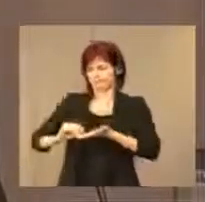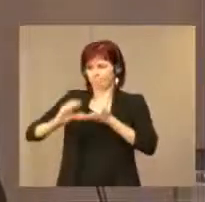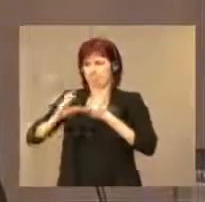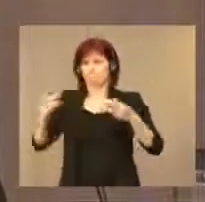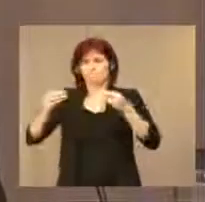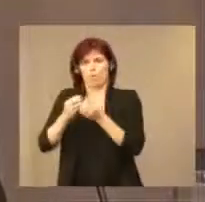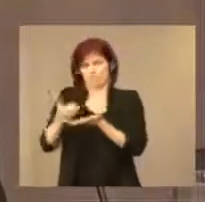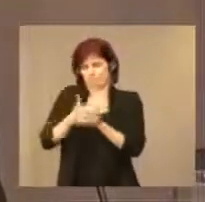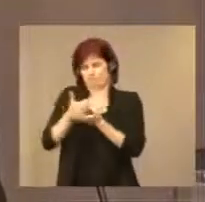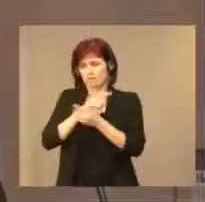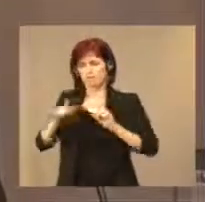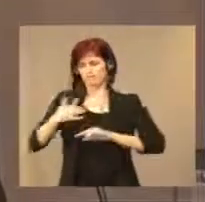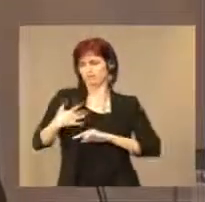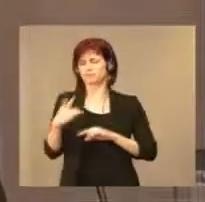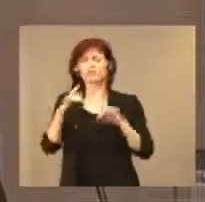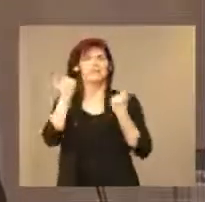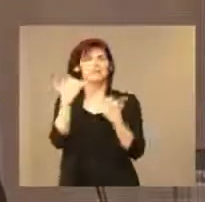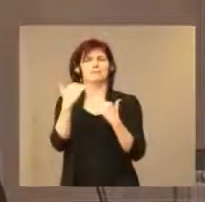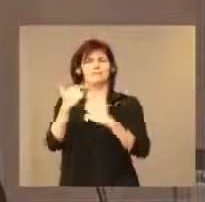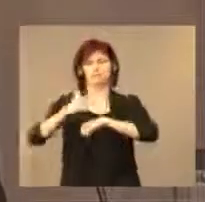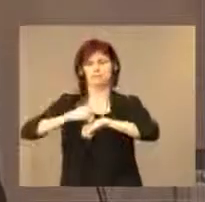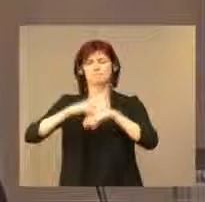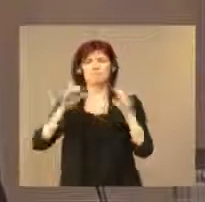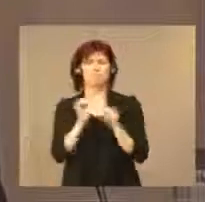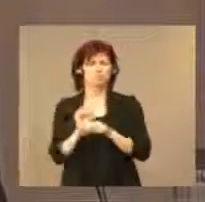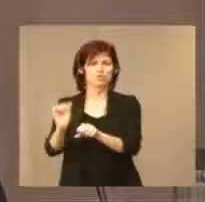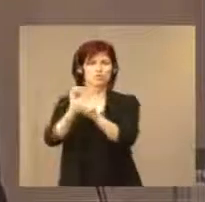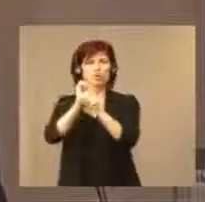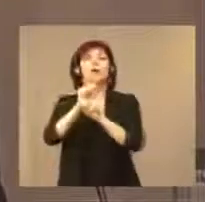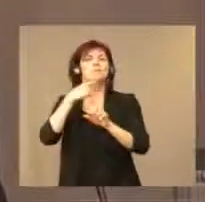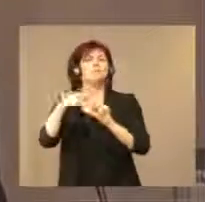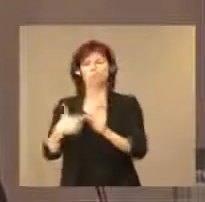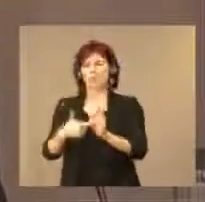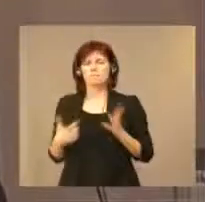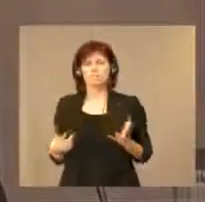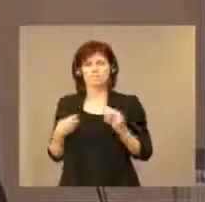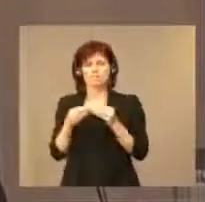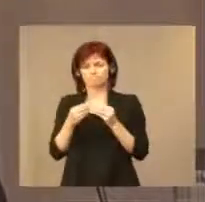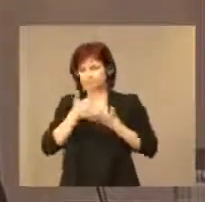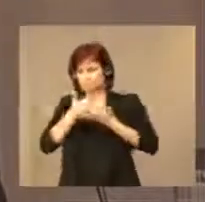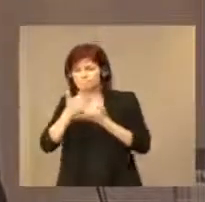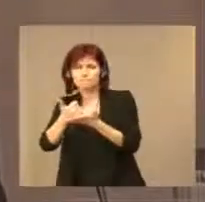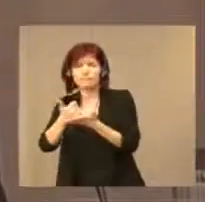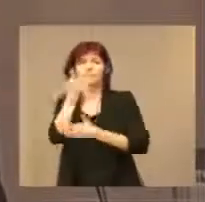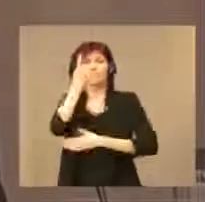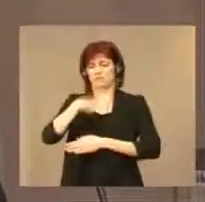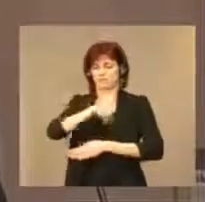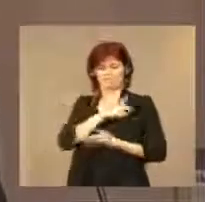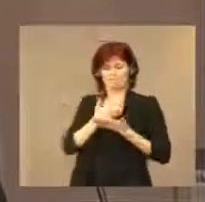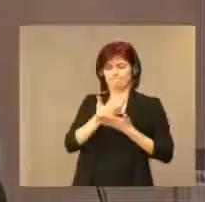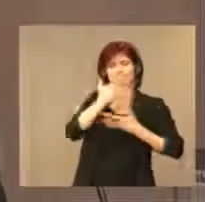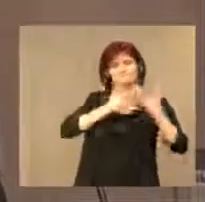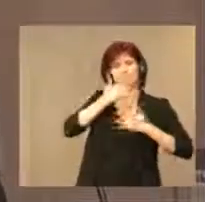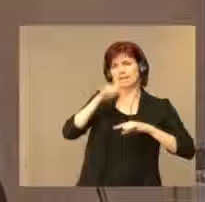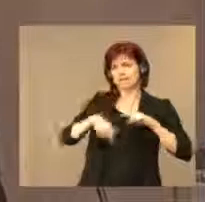able to work a few hours per week, and require additional supports that we, as an ASETS holder, sadly are unable to provide.